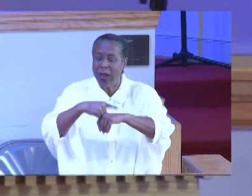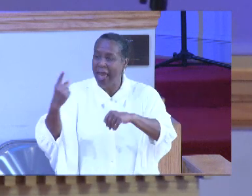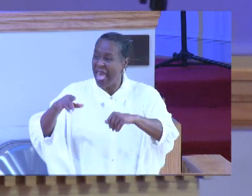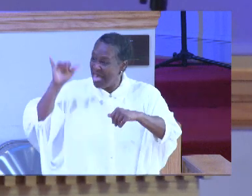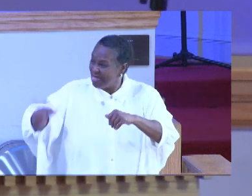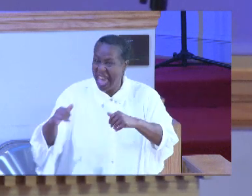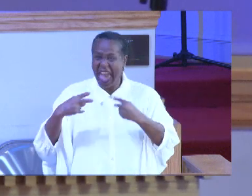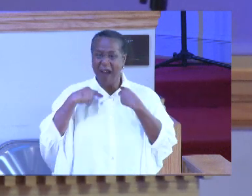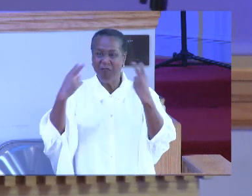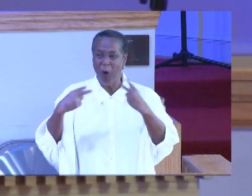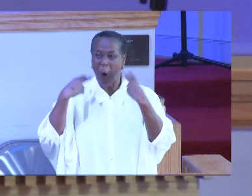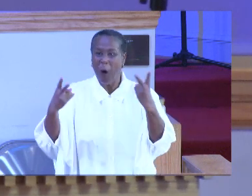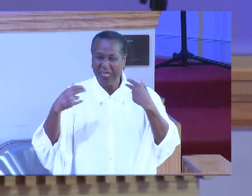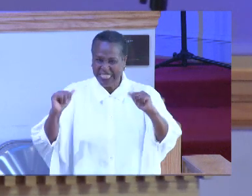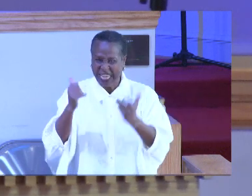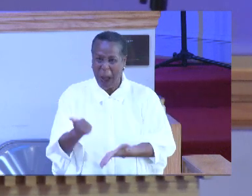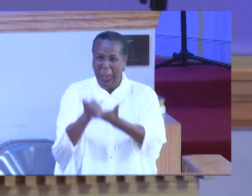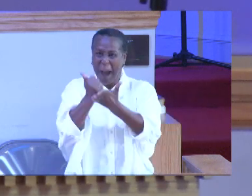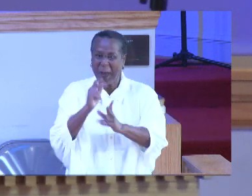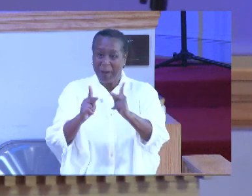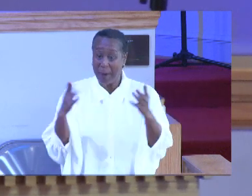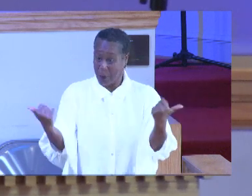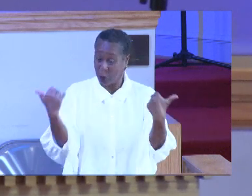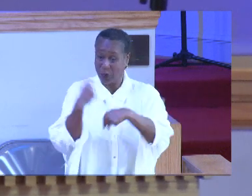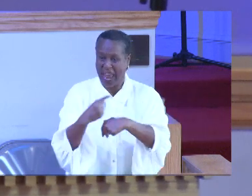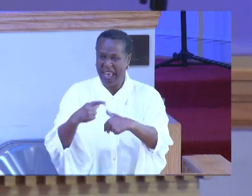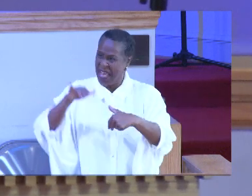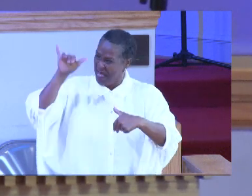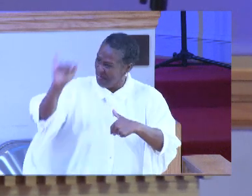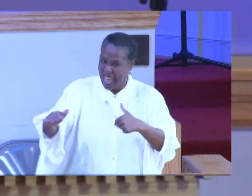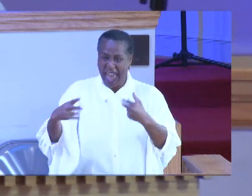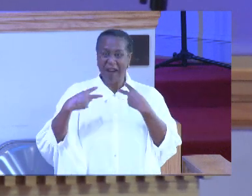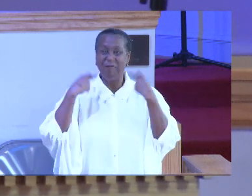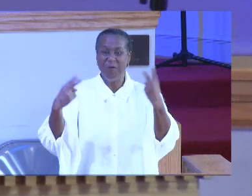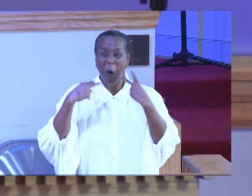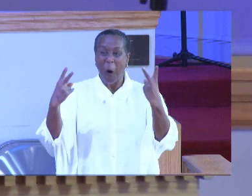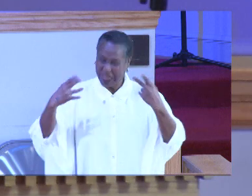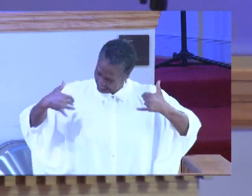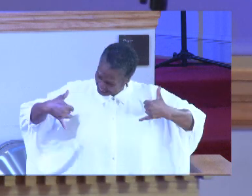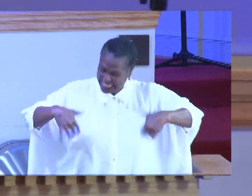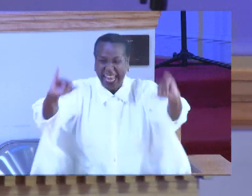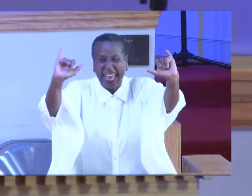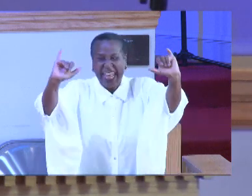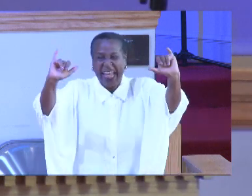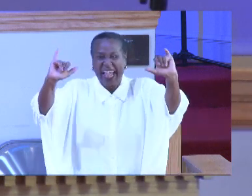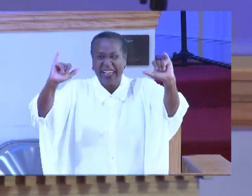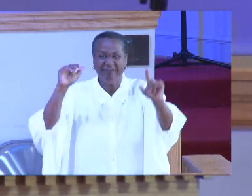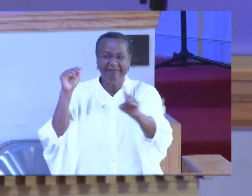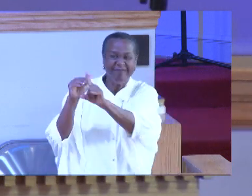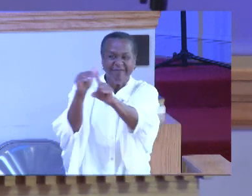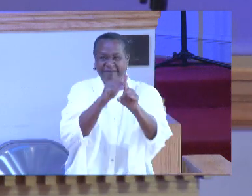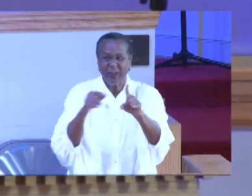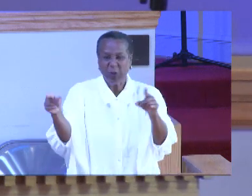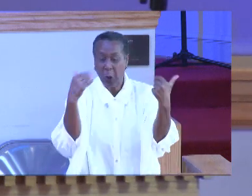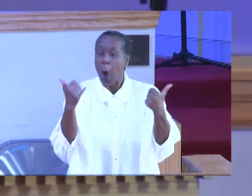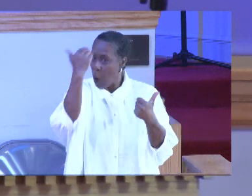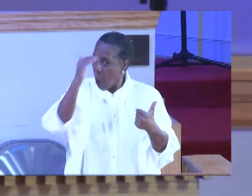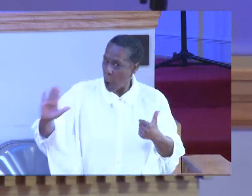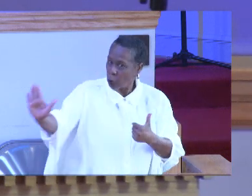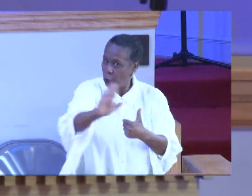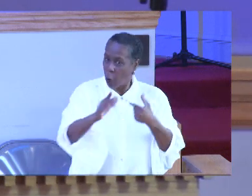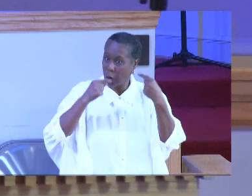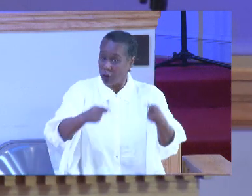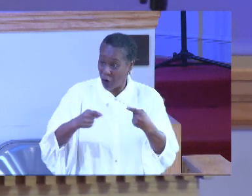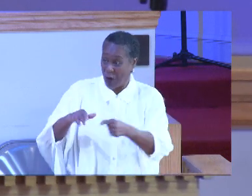rise. This voice still has a word for your condition. This voice knows your struggle and what you're going